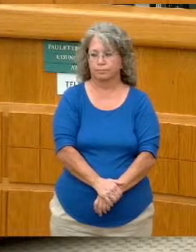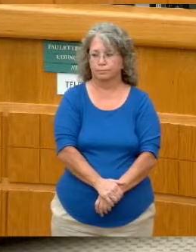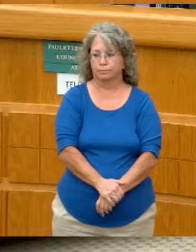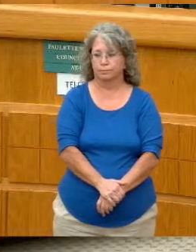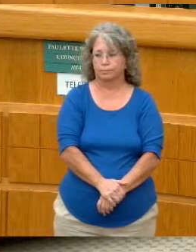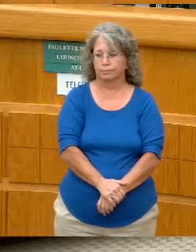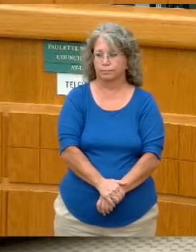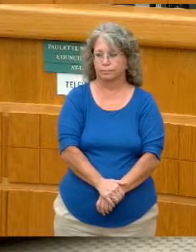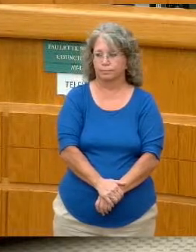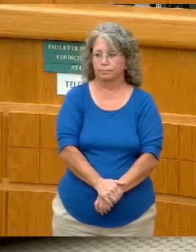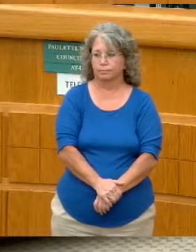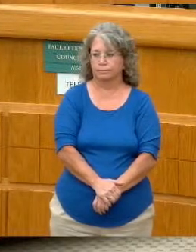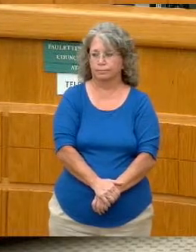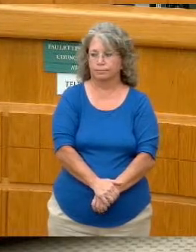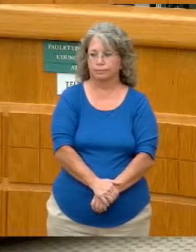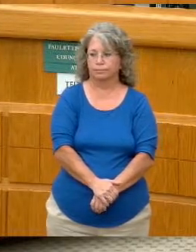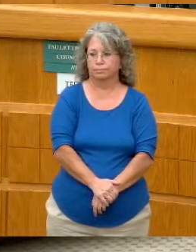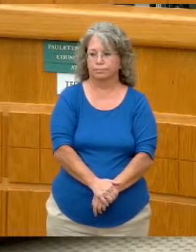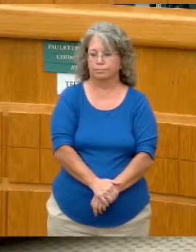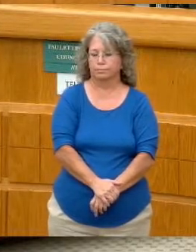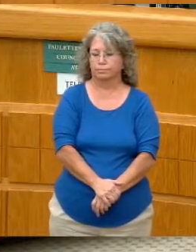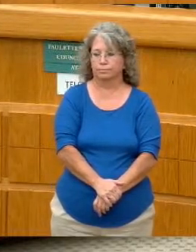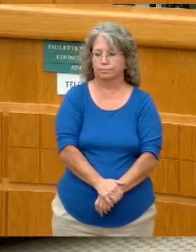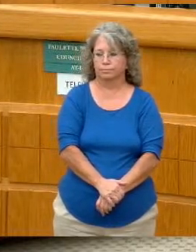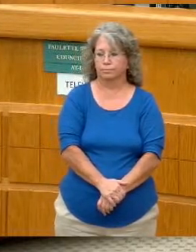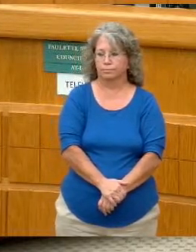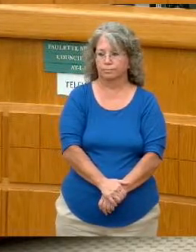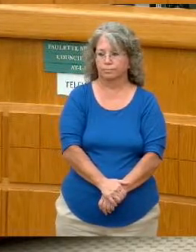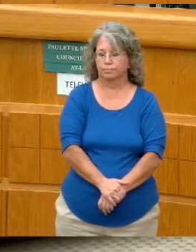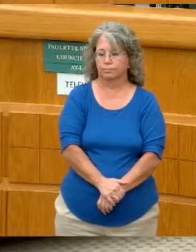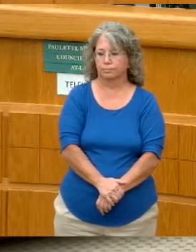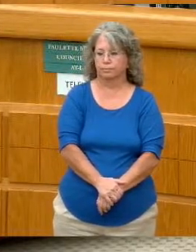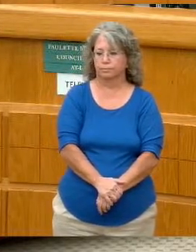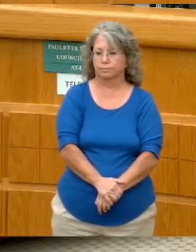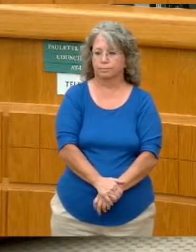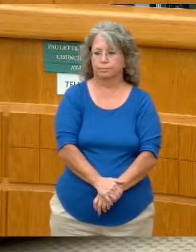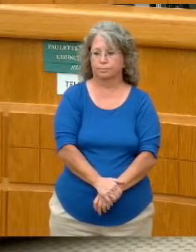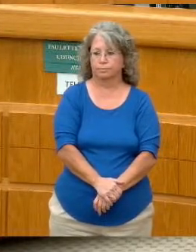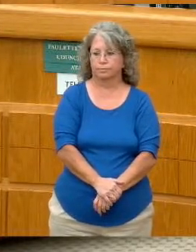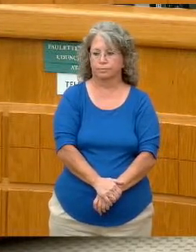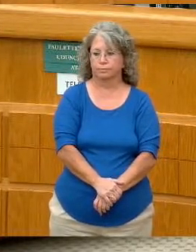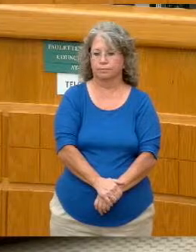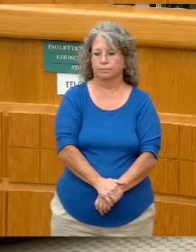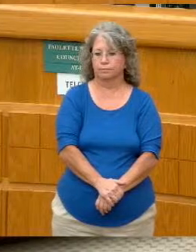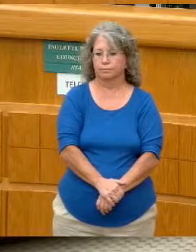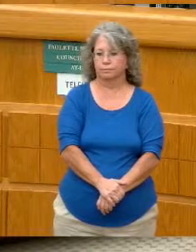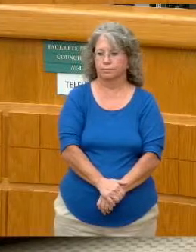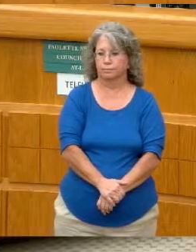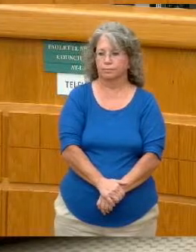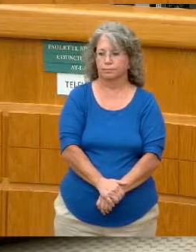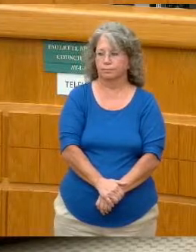de 93 personas. Ahora la directora del Distrito de Salud Pública, Annette Rodríguez, va a dar su reporte.